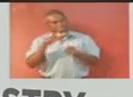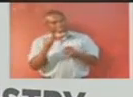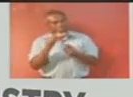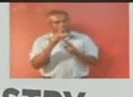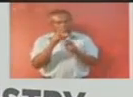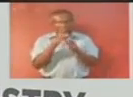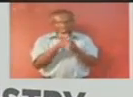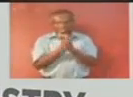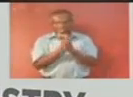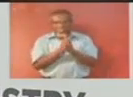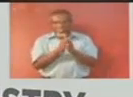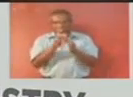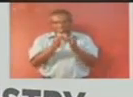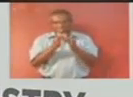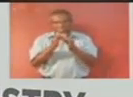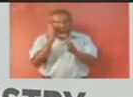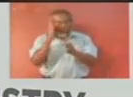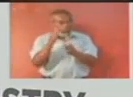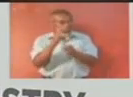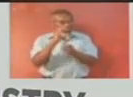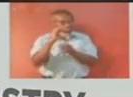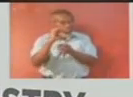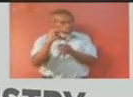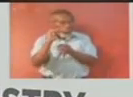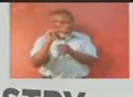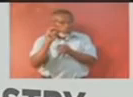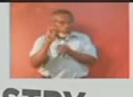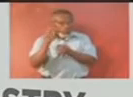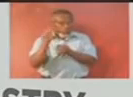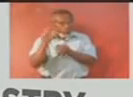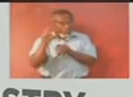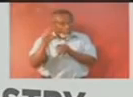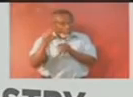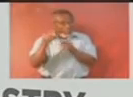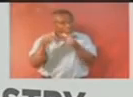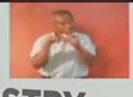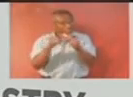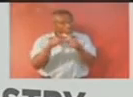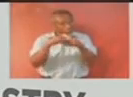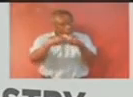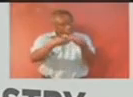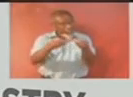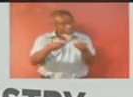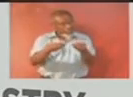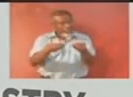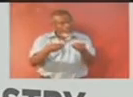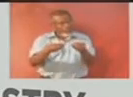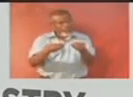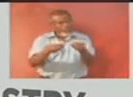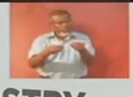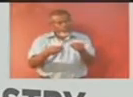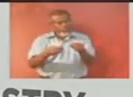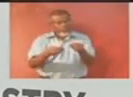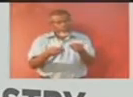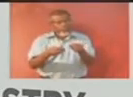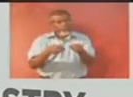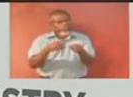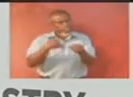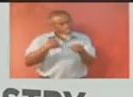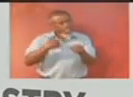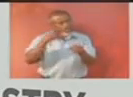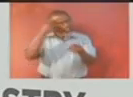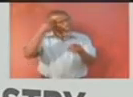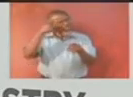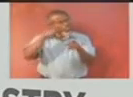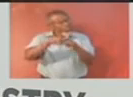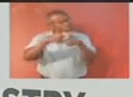the COVAX facility sending vaccines to Trinidad and Tobago. No, the answer is no, because there was an agreement